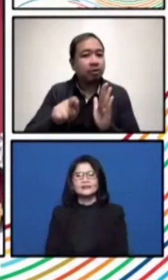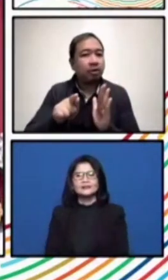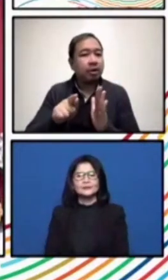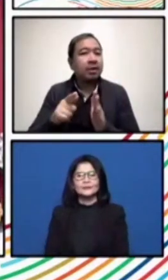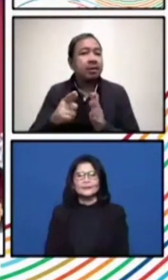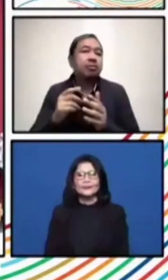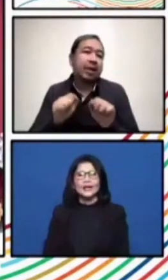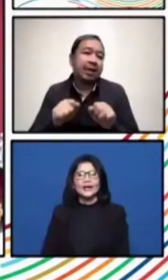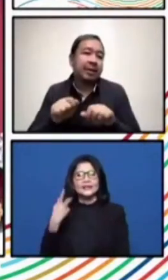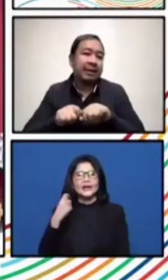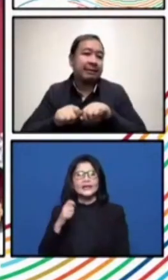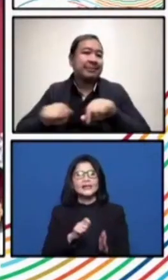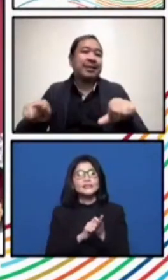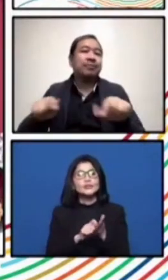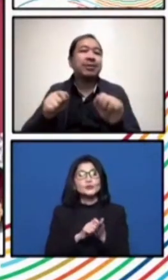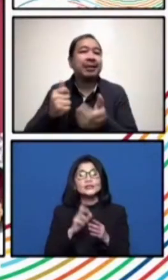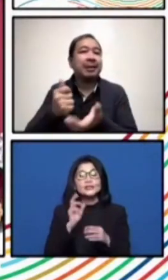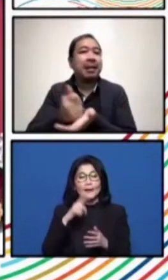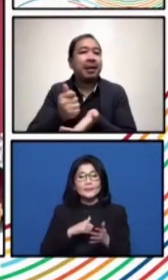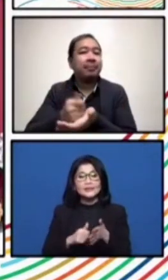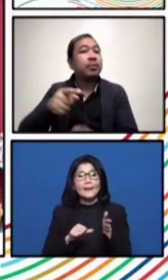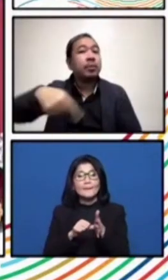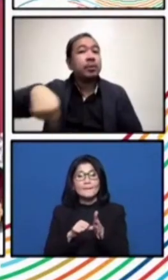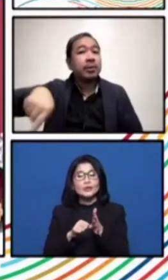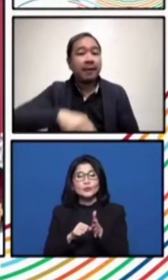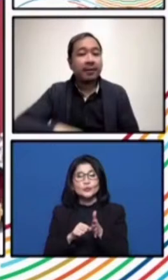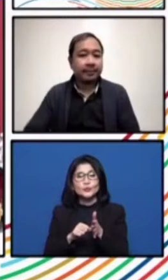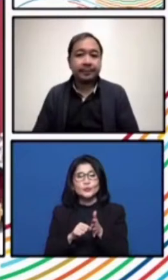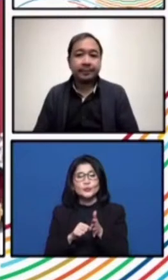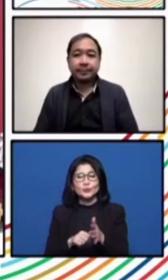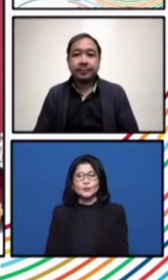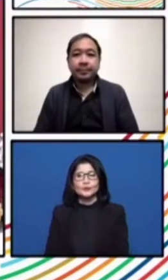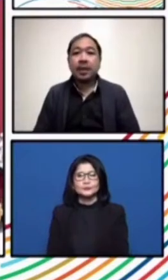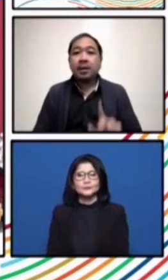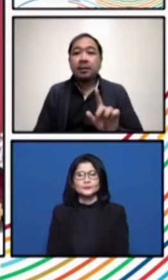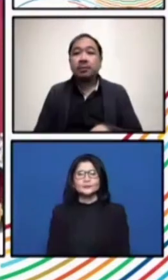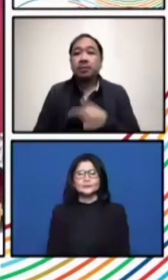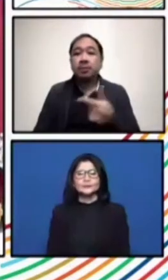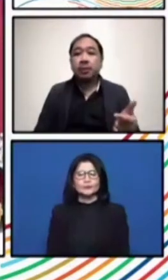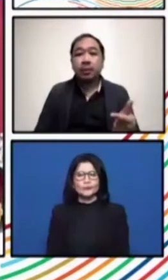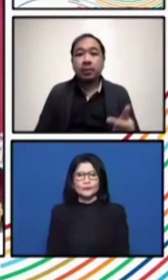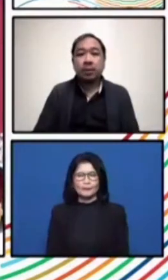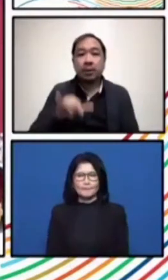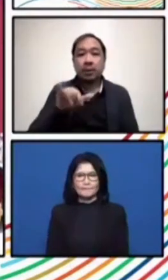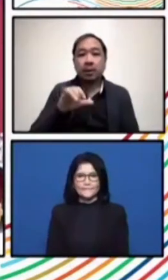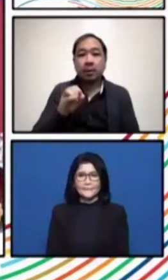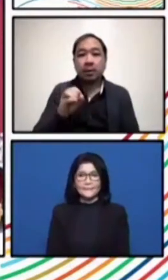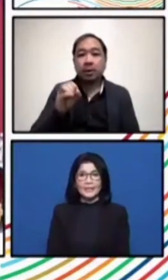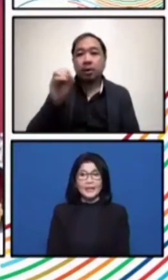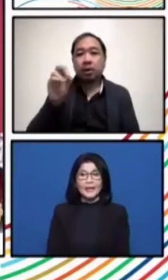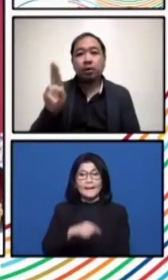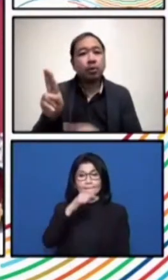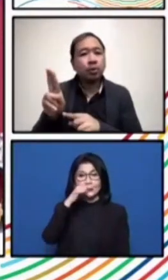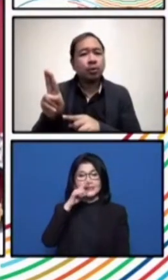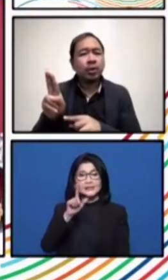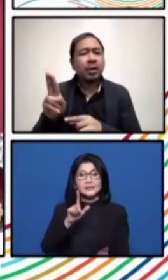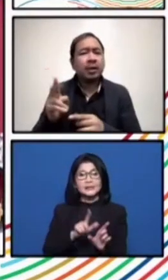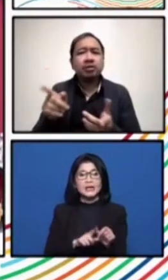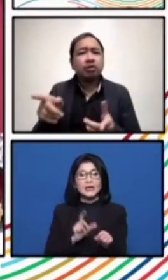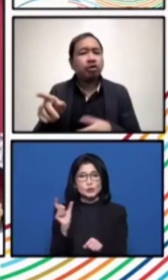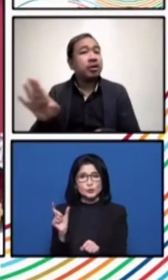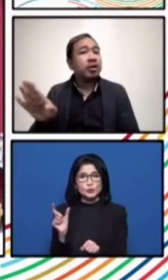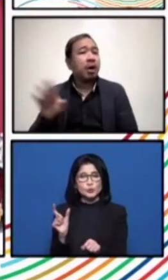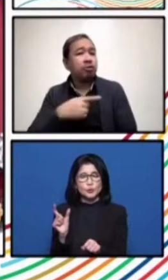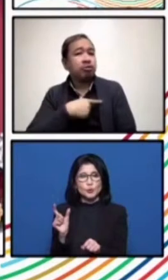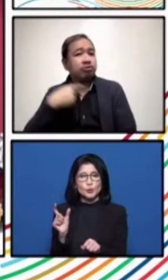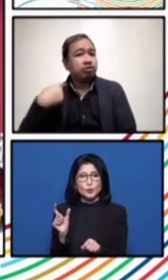everyone now I'm going back to Mr uh Mr you what can other countries learn from China's experience